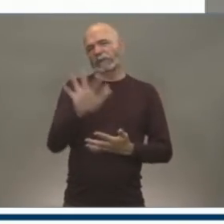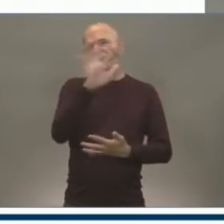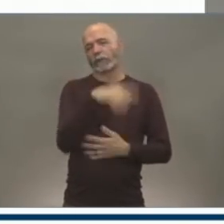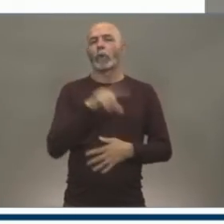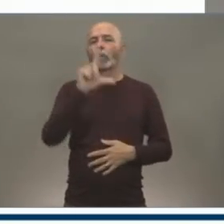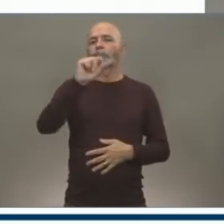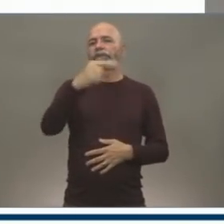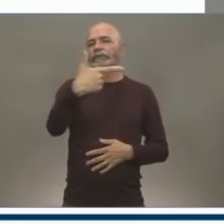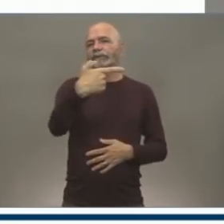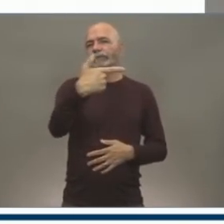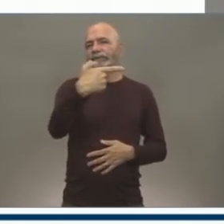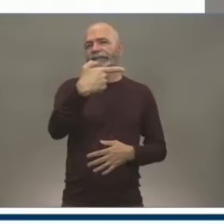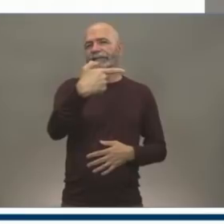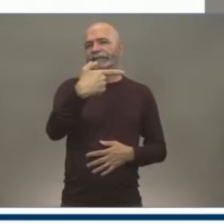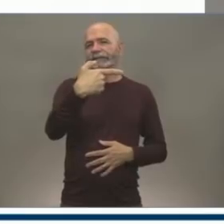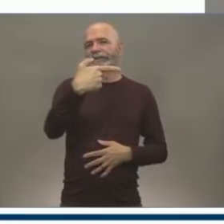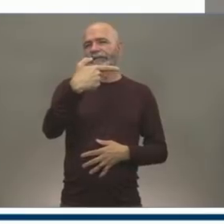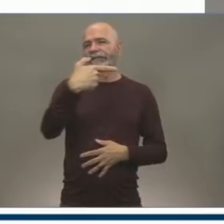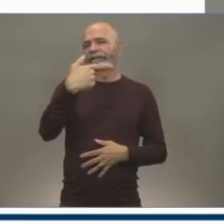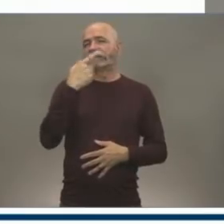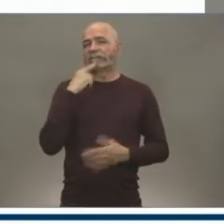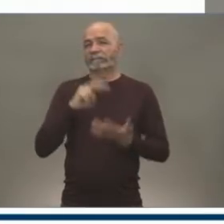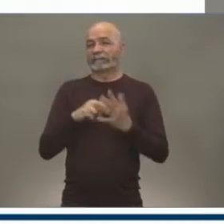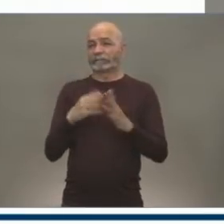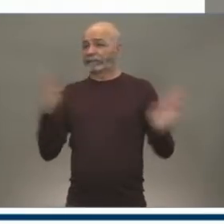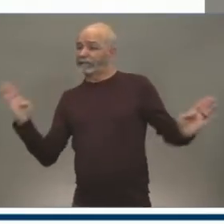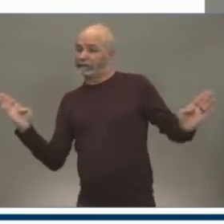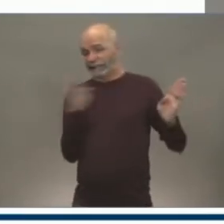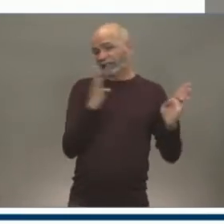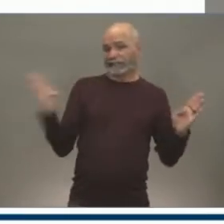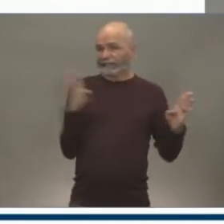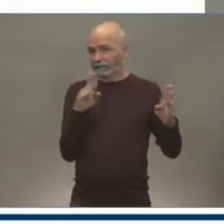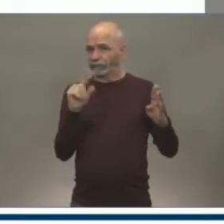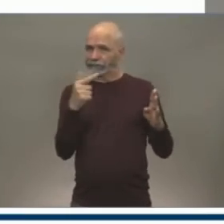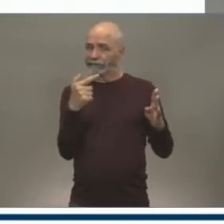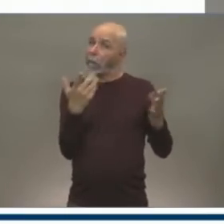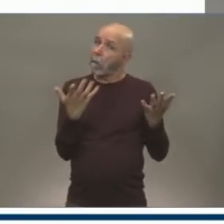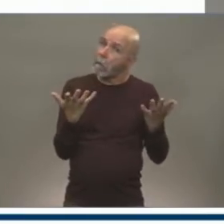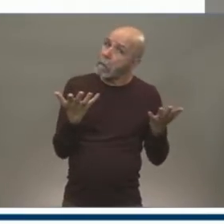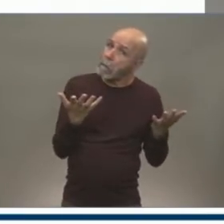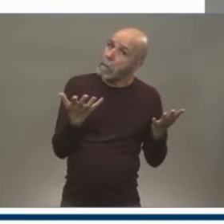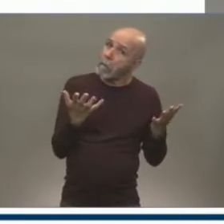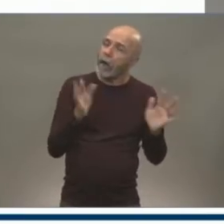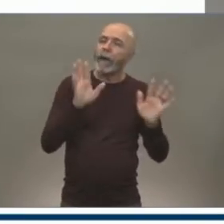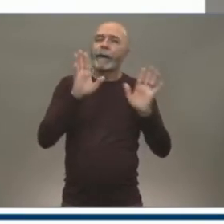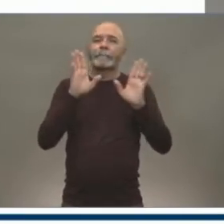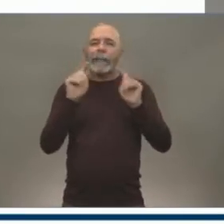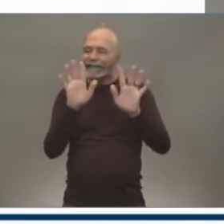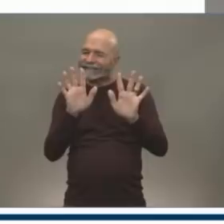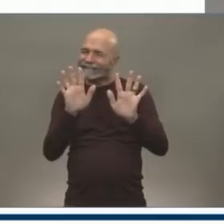federal government. At this point in time, though, we need to understand where we're at. There are